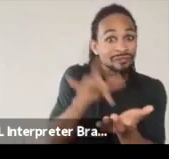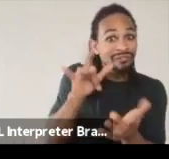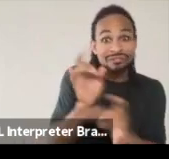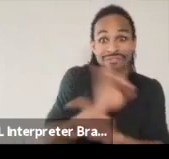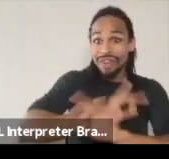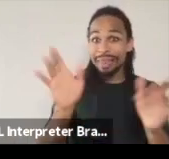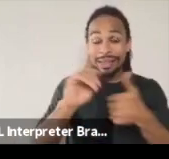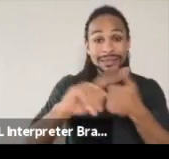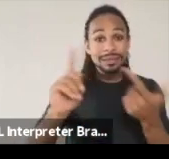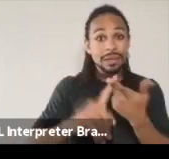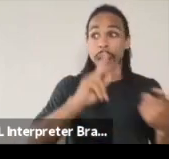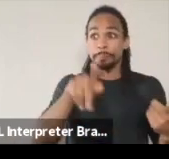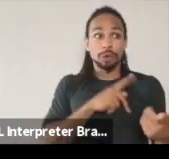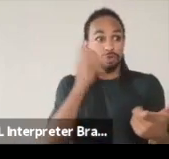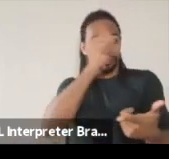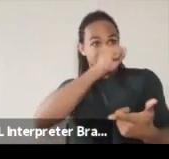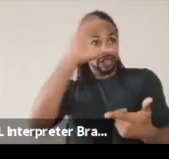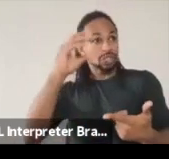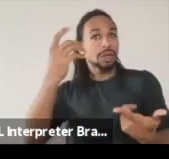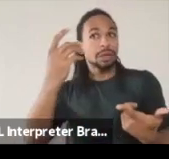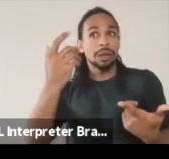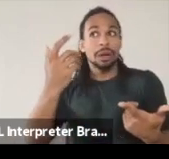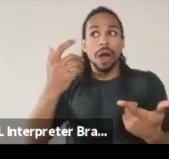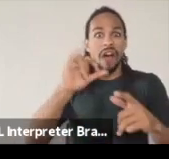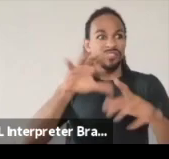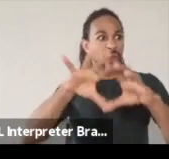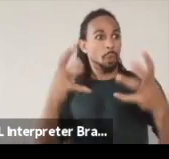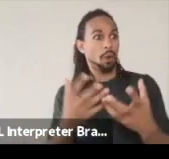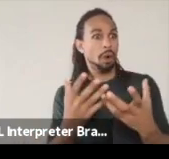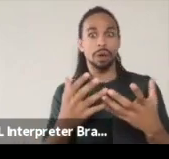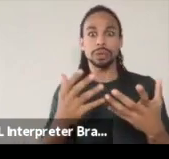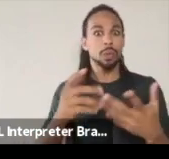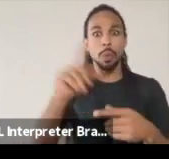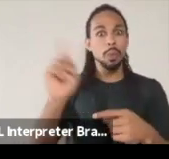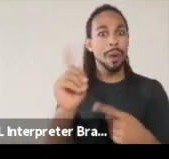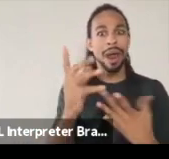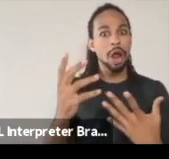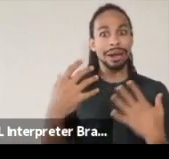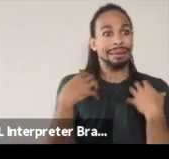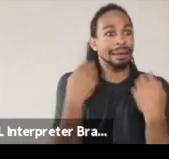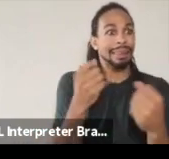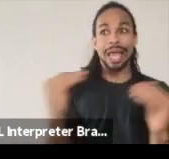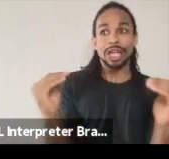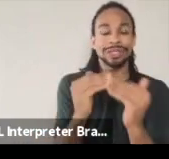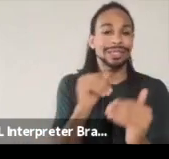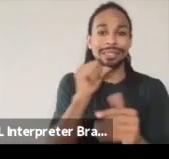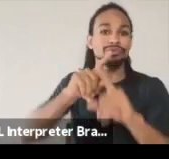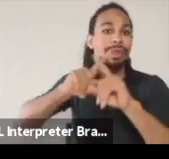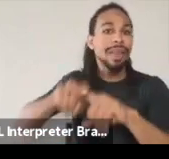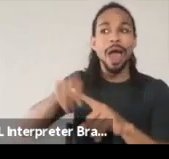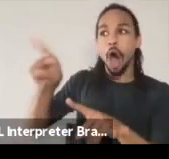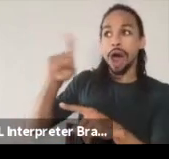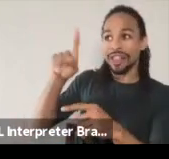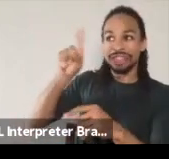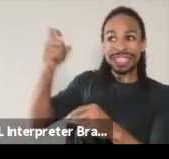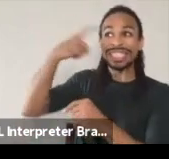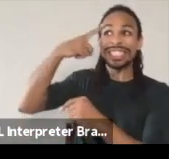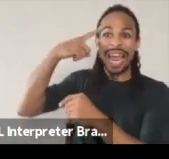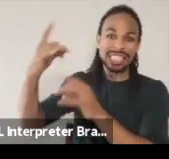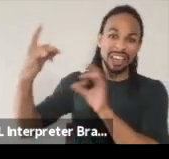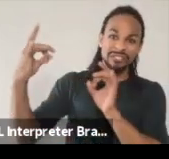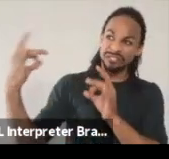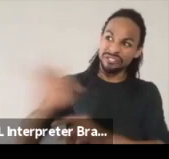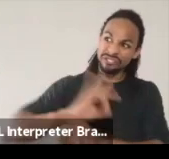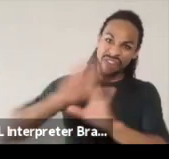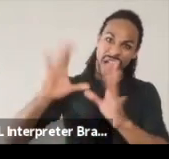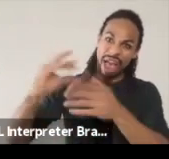world in which healing and justice do not rely on the violence of the state? I want to invite you all to do that breath